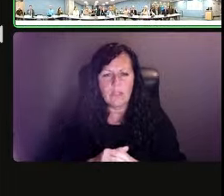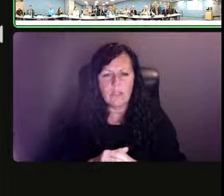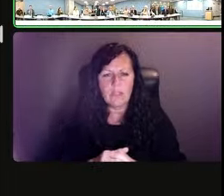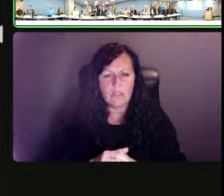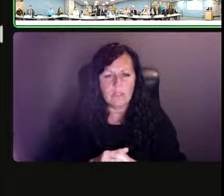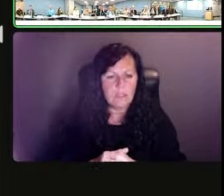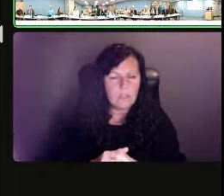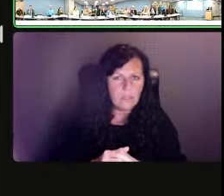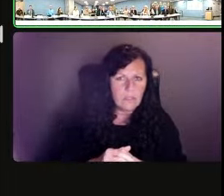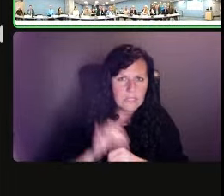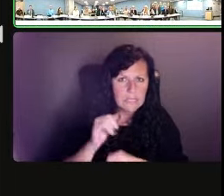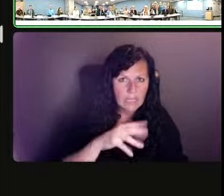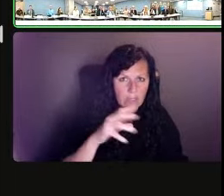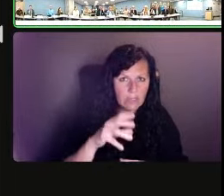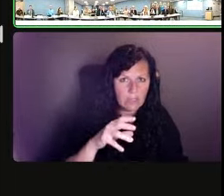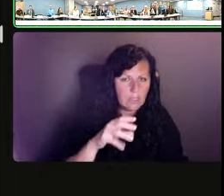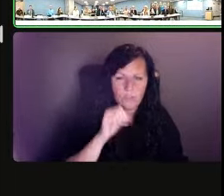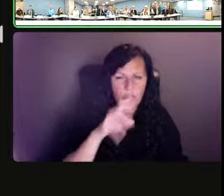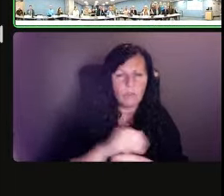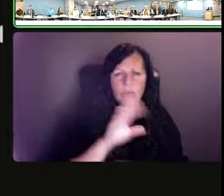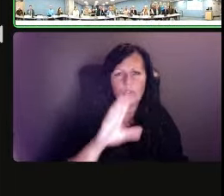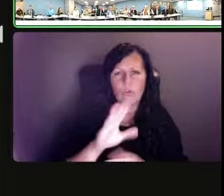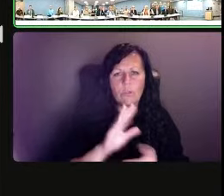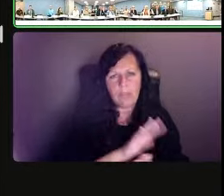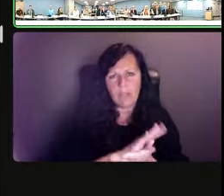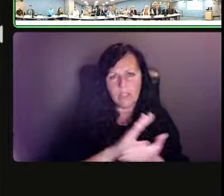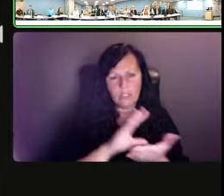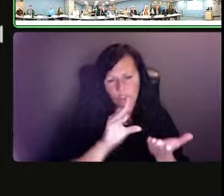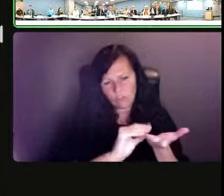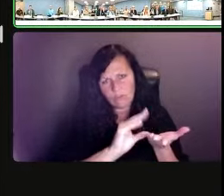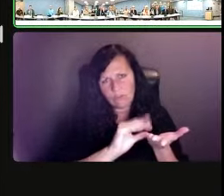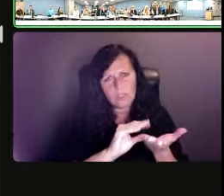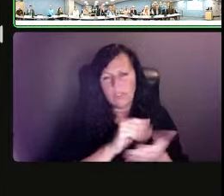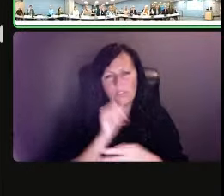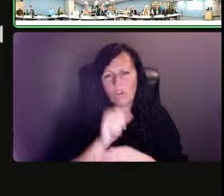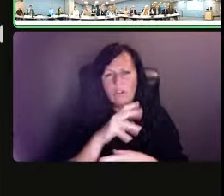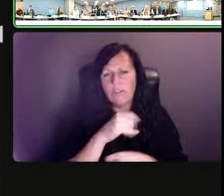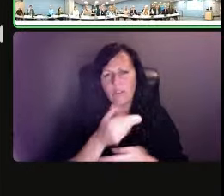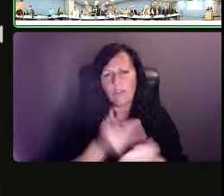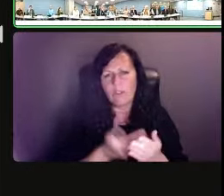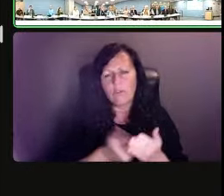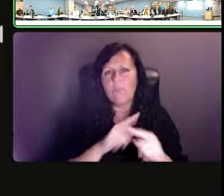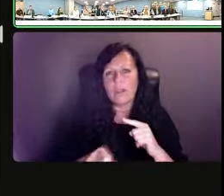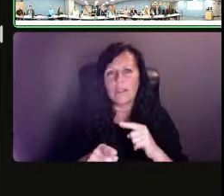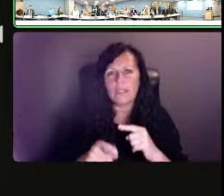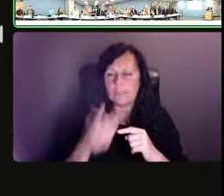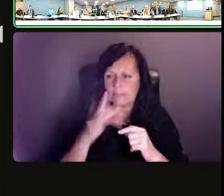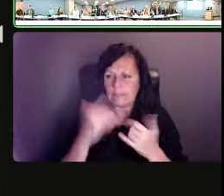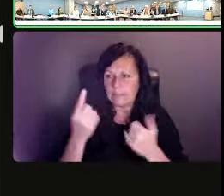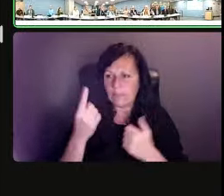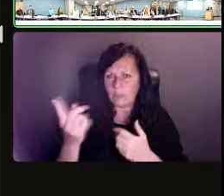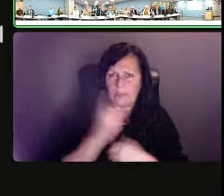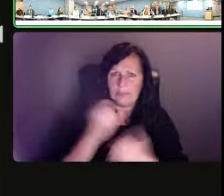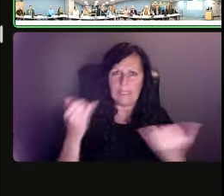It's not included in your packet, but we fortunately somebody just asked about that today.